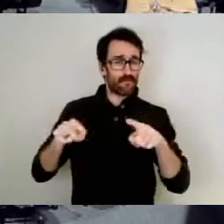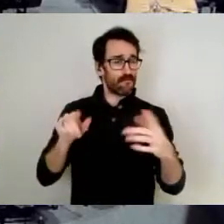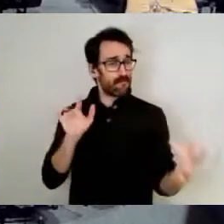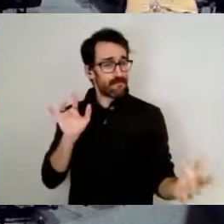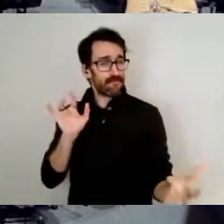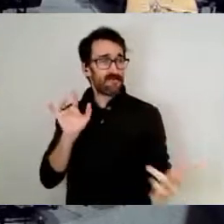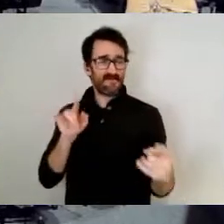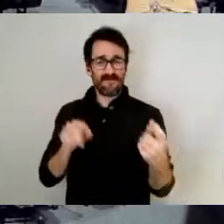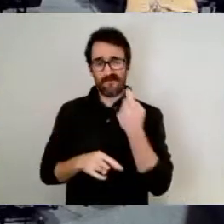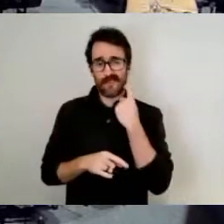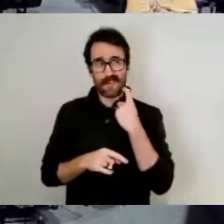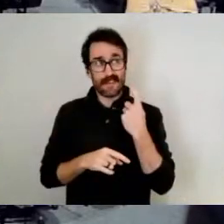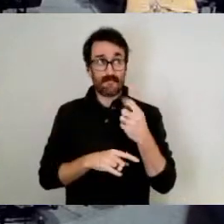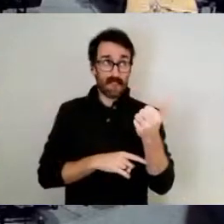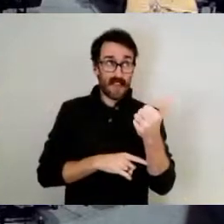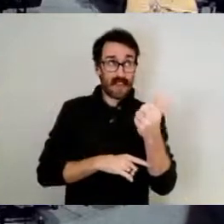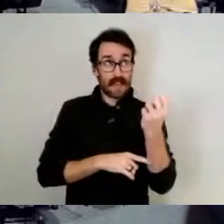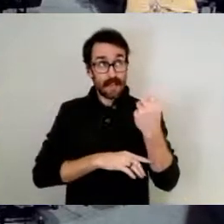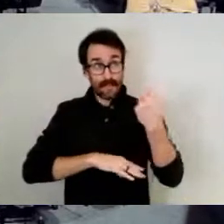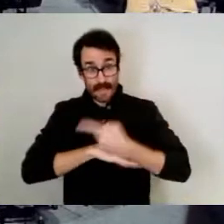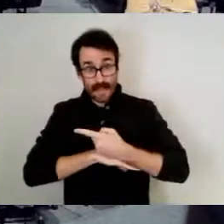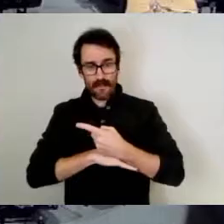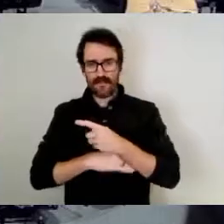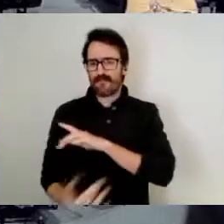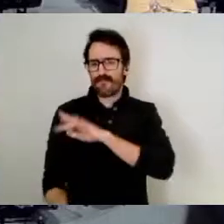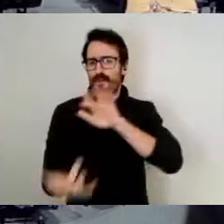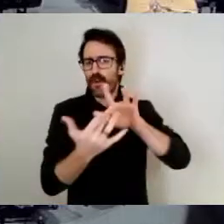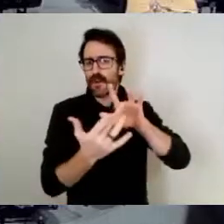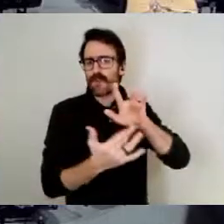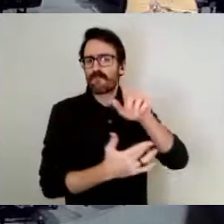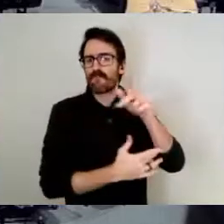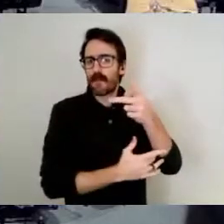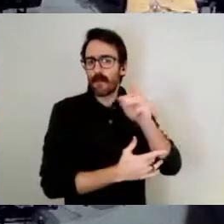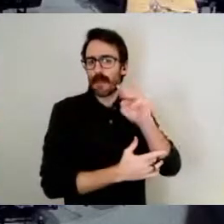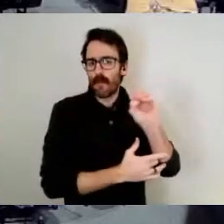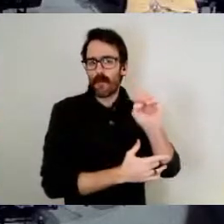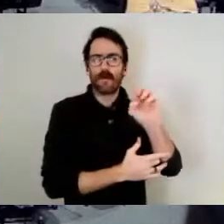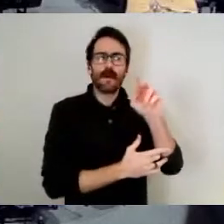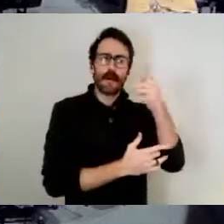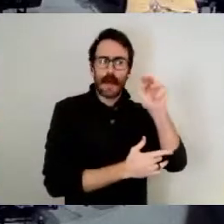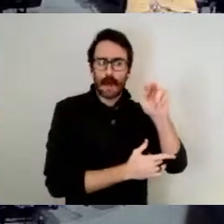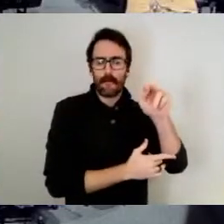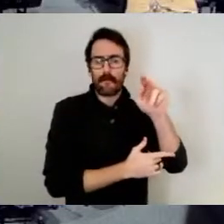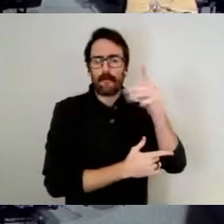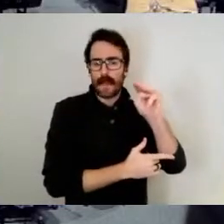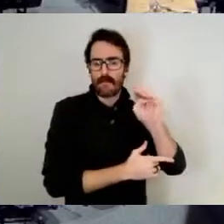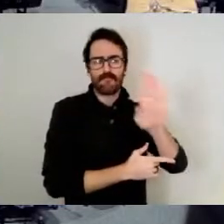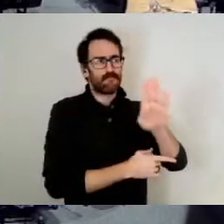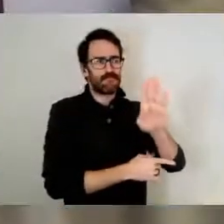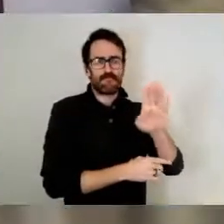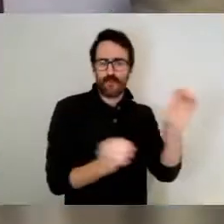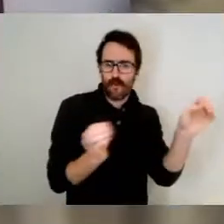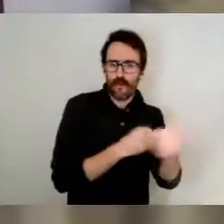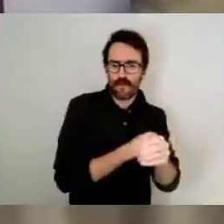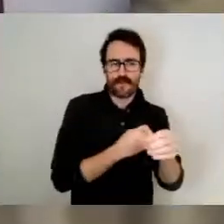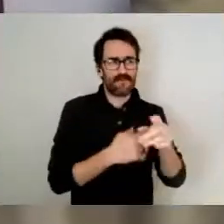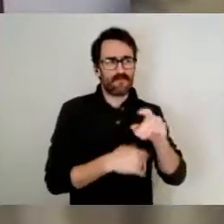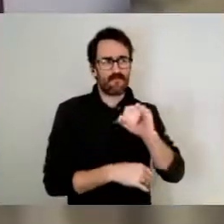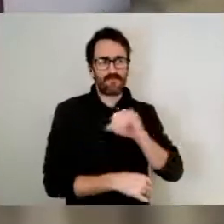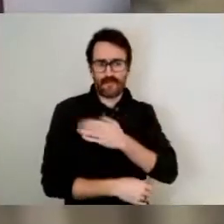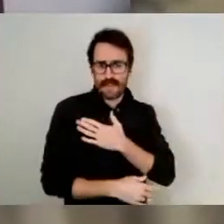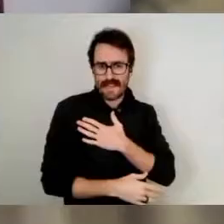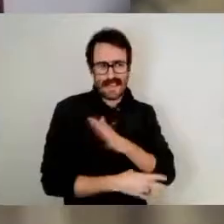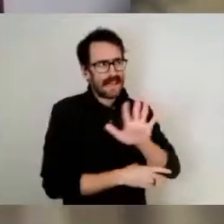can you confirm at all if you did receive an actual invitation to meet on Wellington Street? So I actually can't confirm